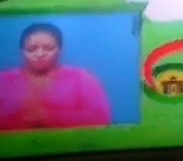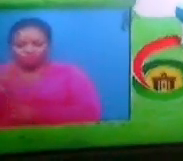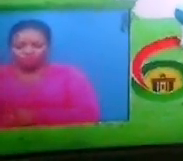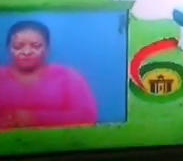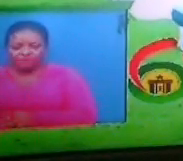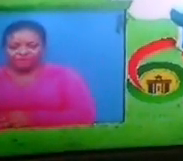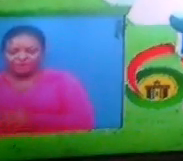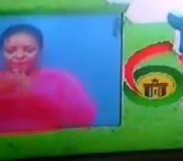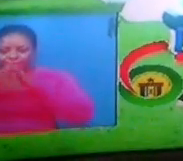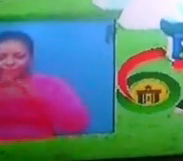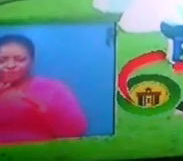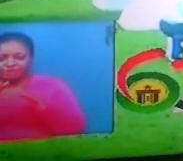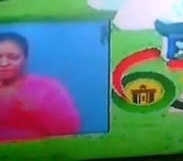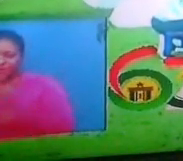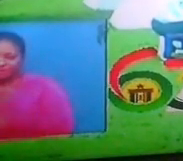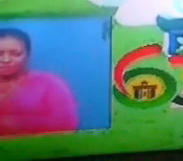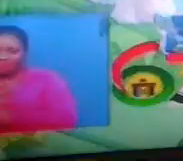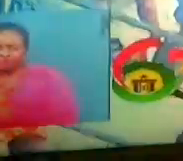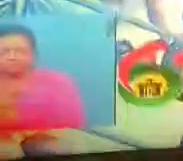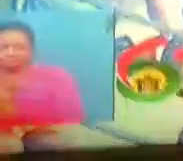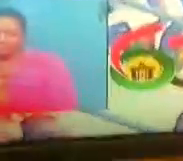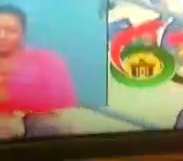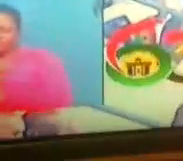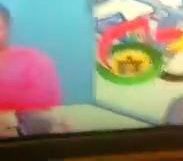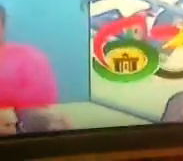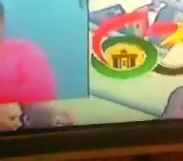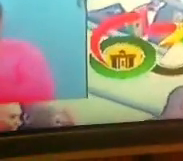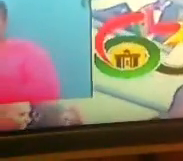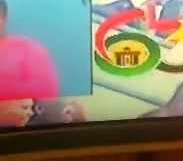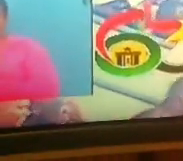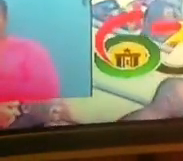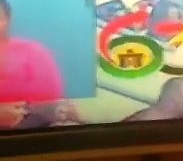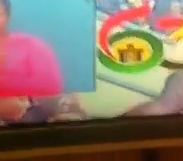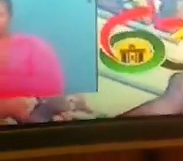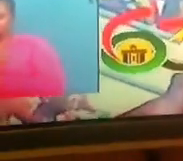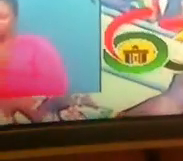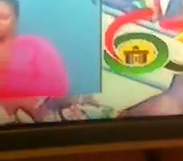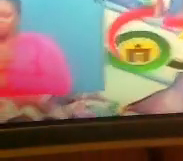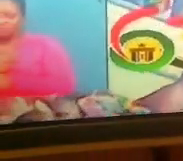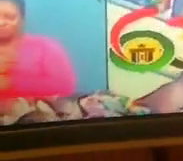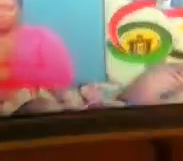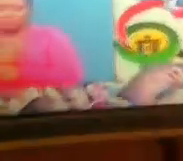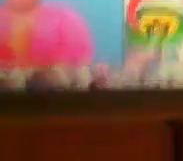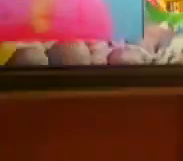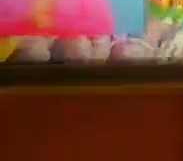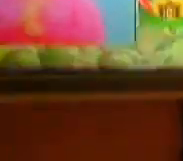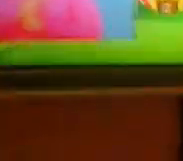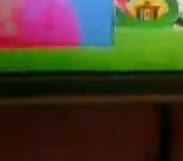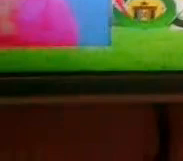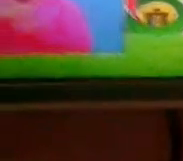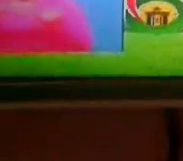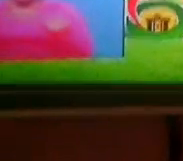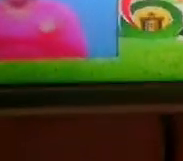The reports have been indicating that the Ghana Armed Forces have been very professional and meticulous